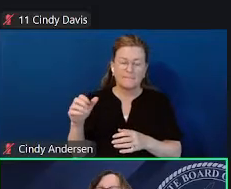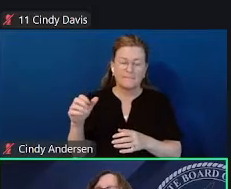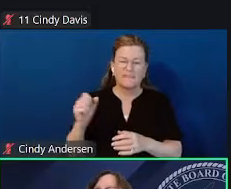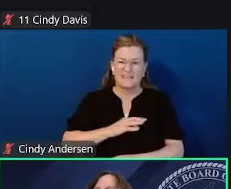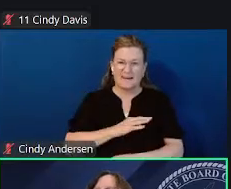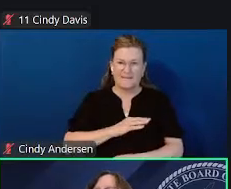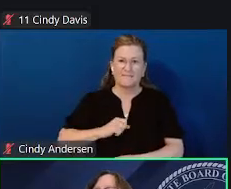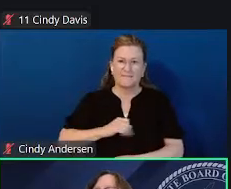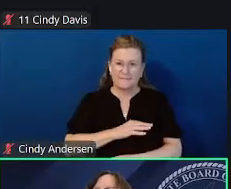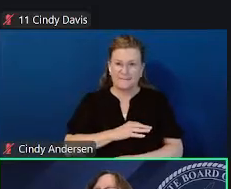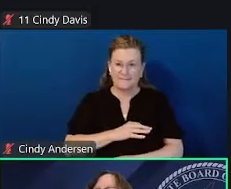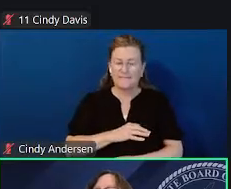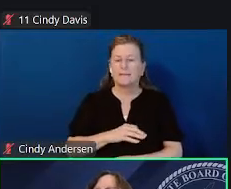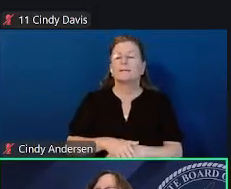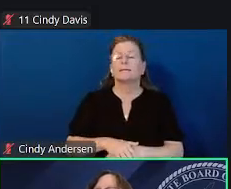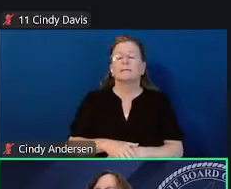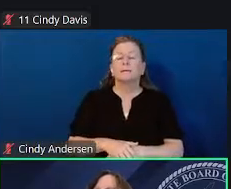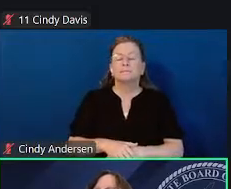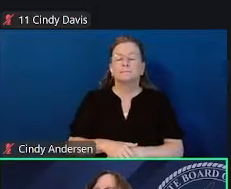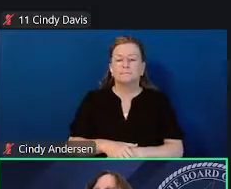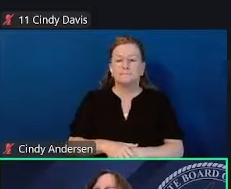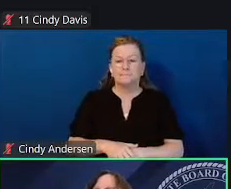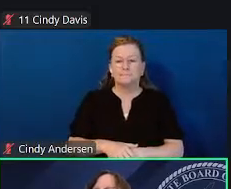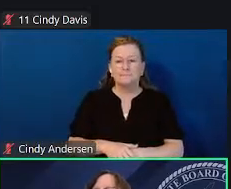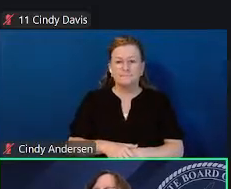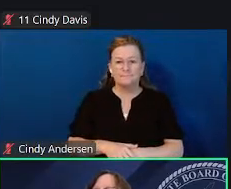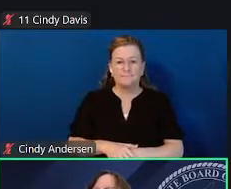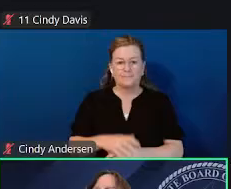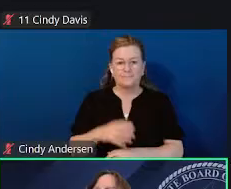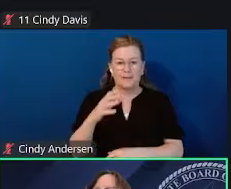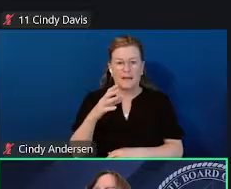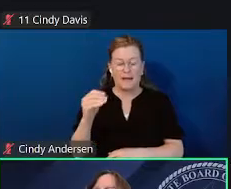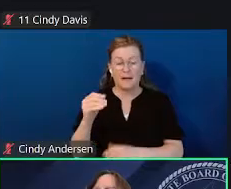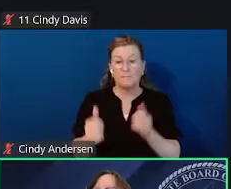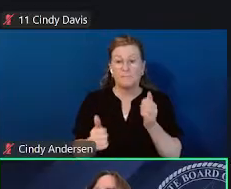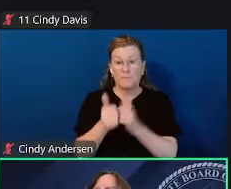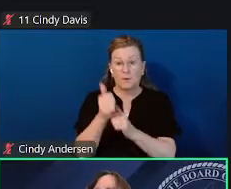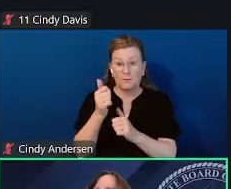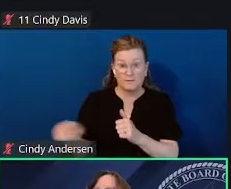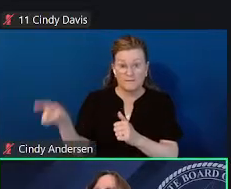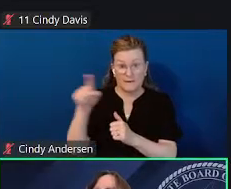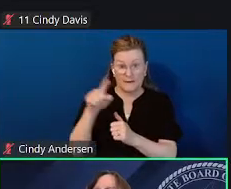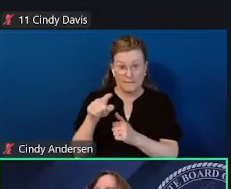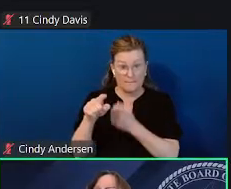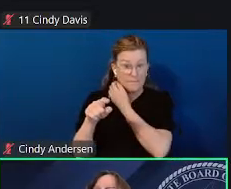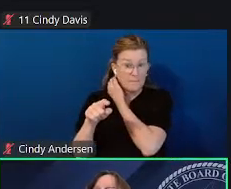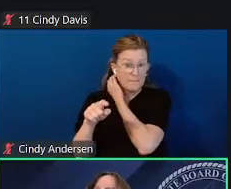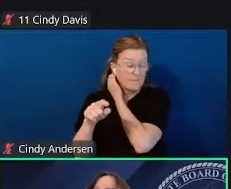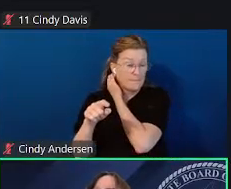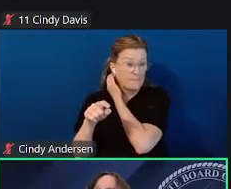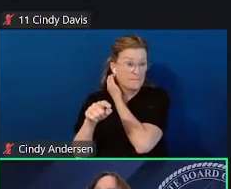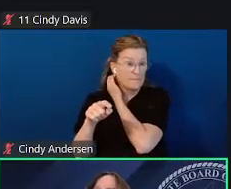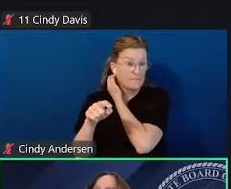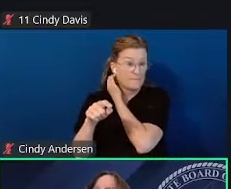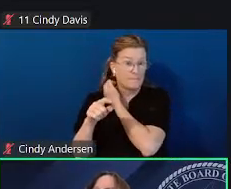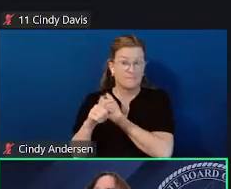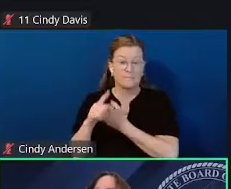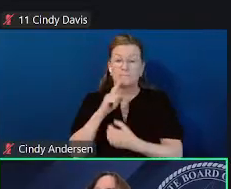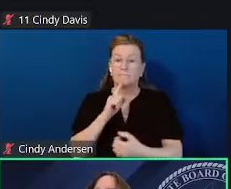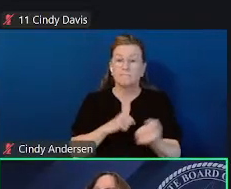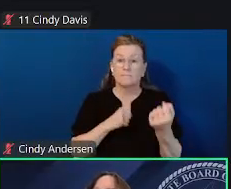staff, LEA staff. And the majority of them actually